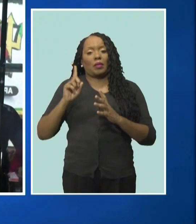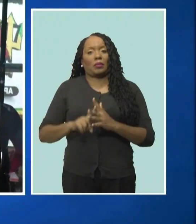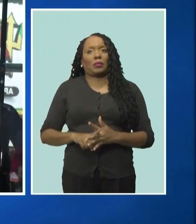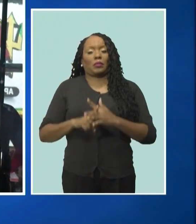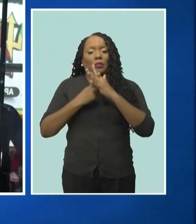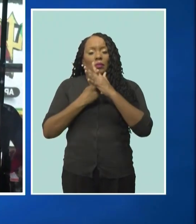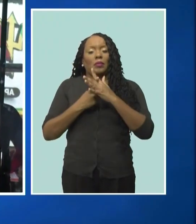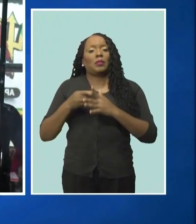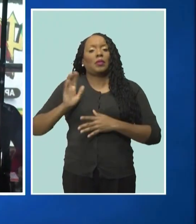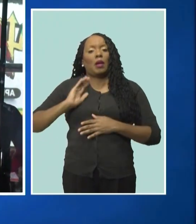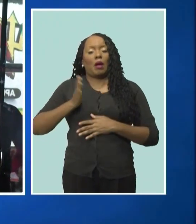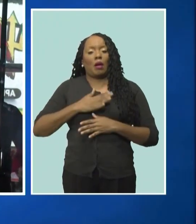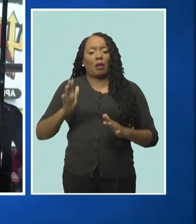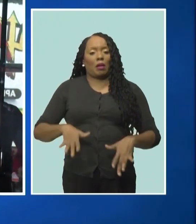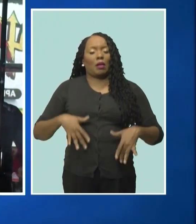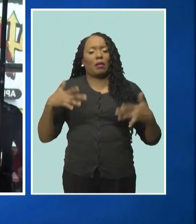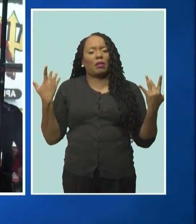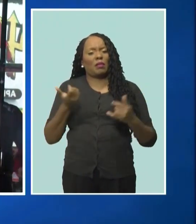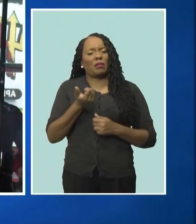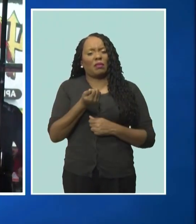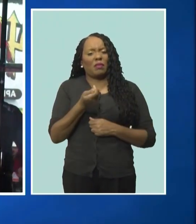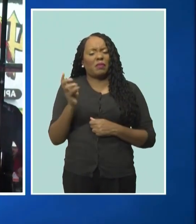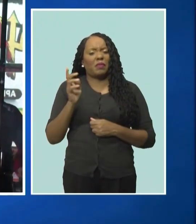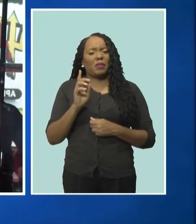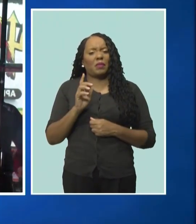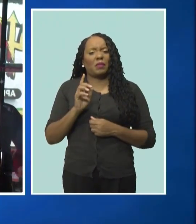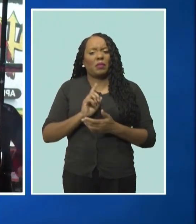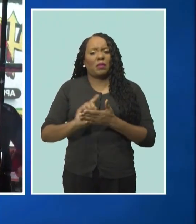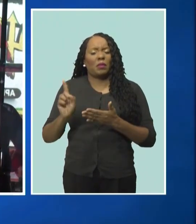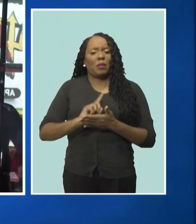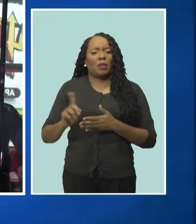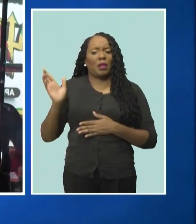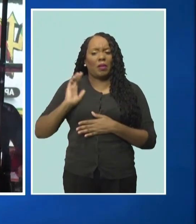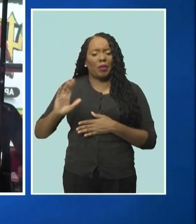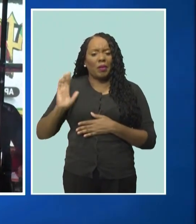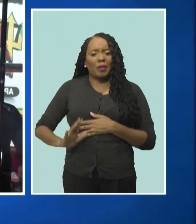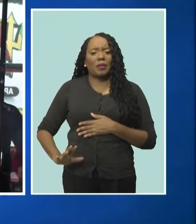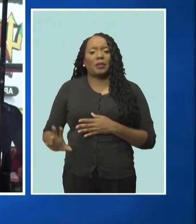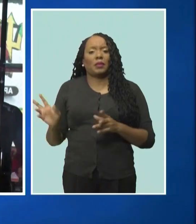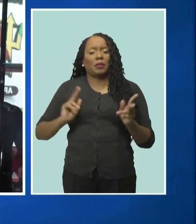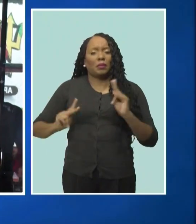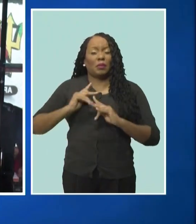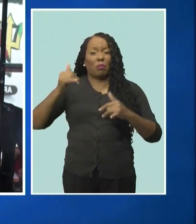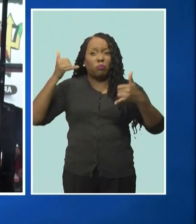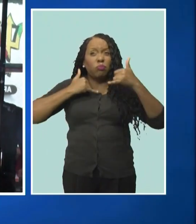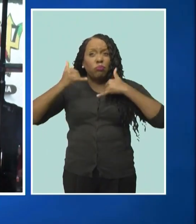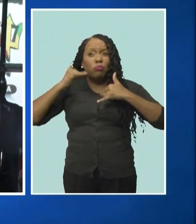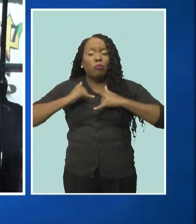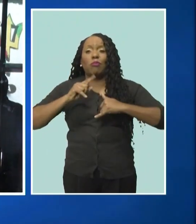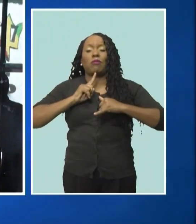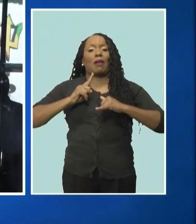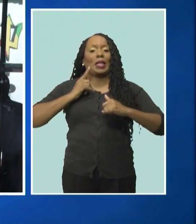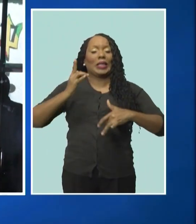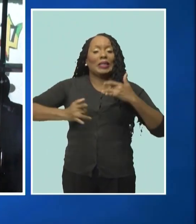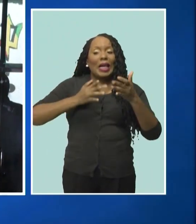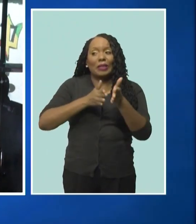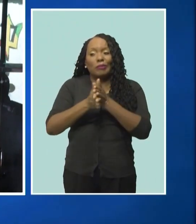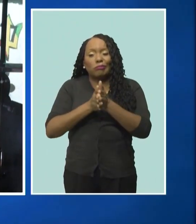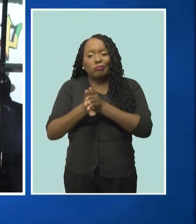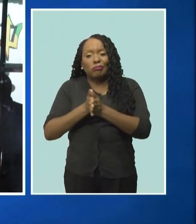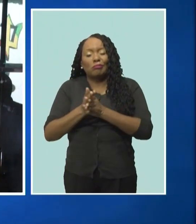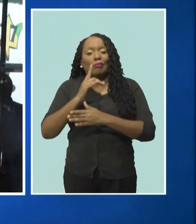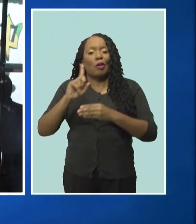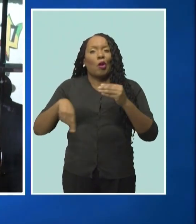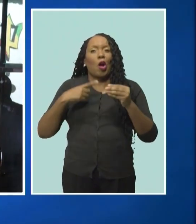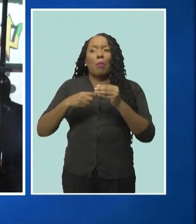of Reggae event a couple of weeks ago, there has been a frenzy on the ground. People calling all the time, very excited about what was to come